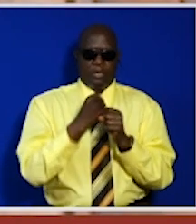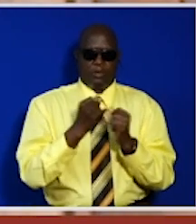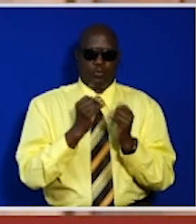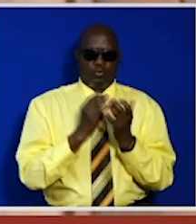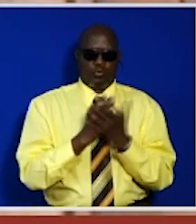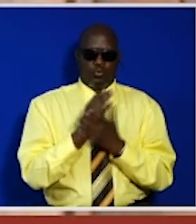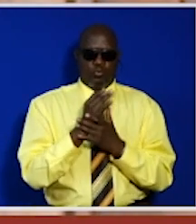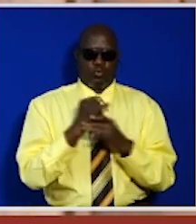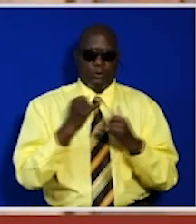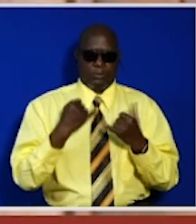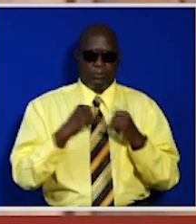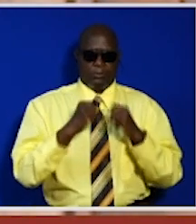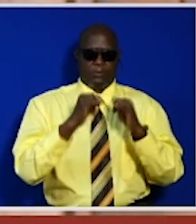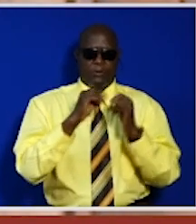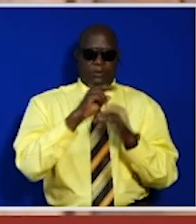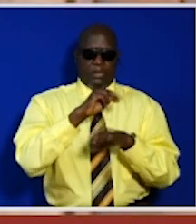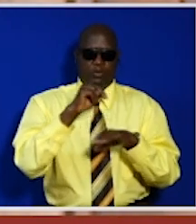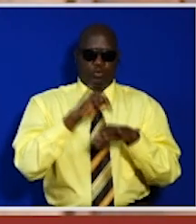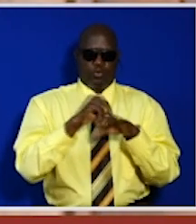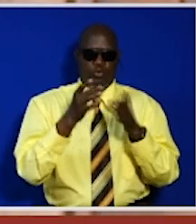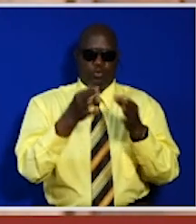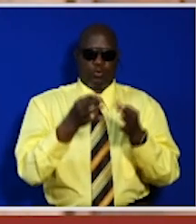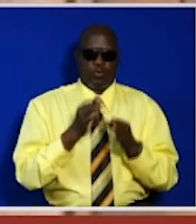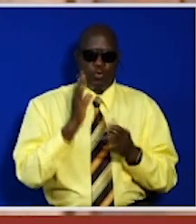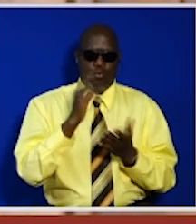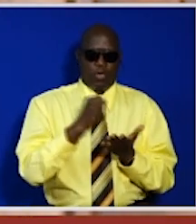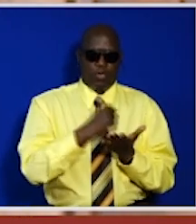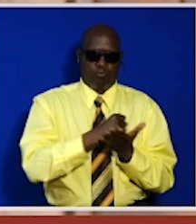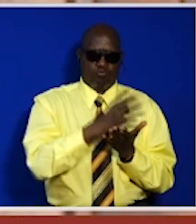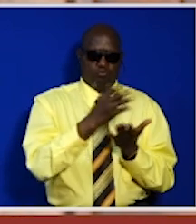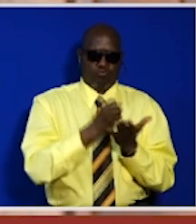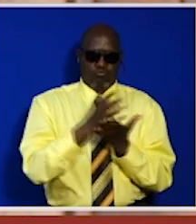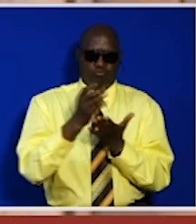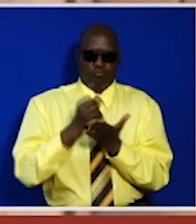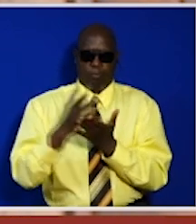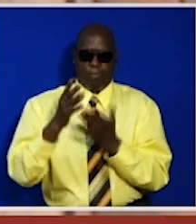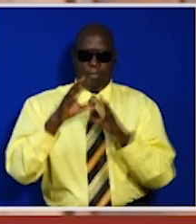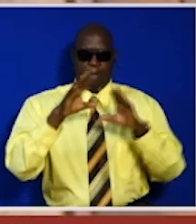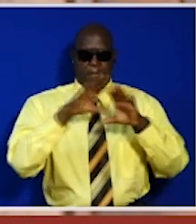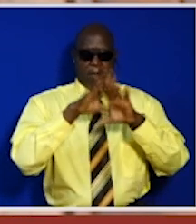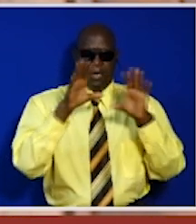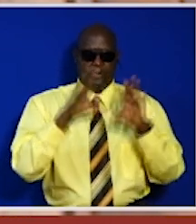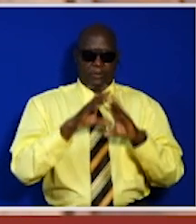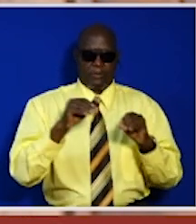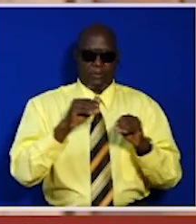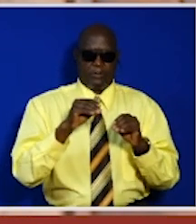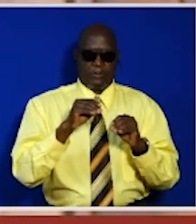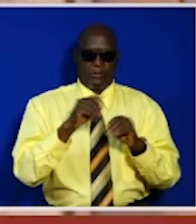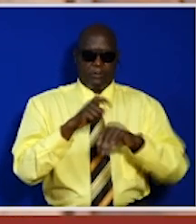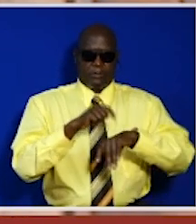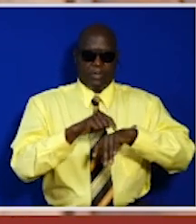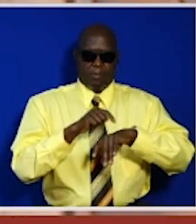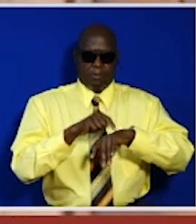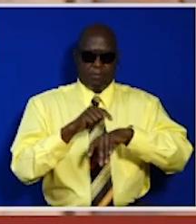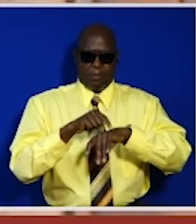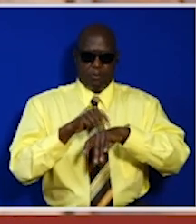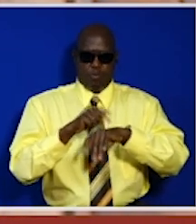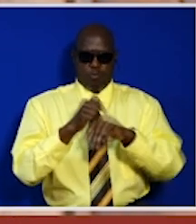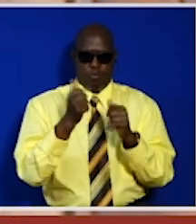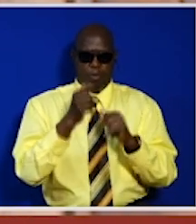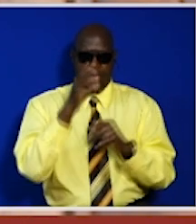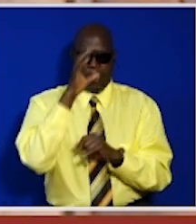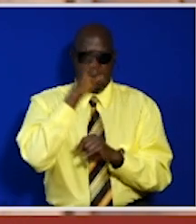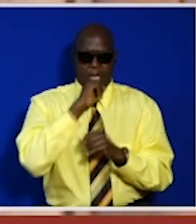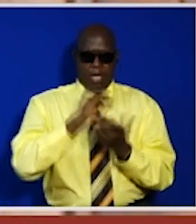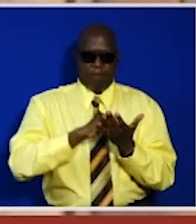the National Treasury will disburse available budgetary allocations on time. Lack of funds